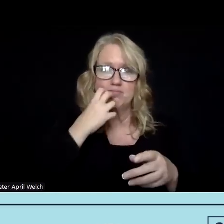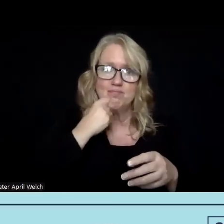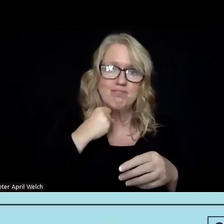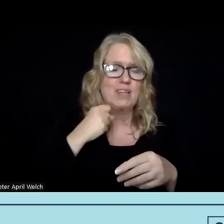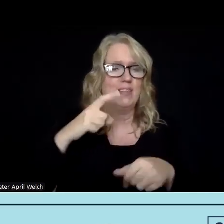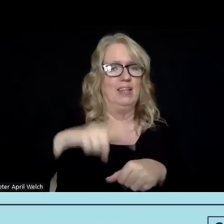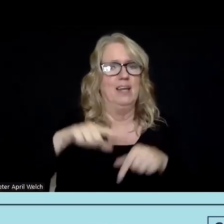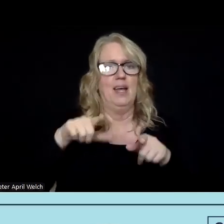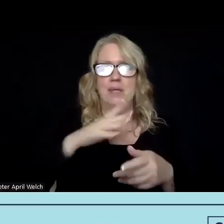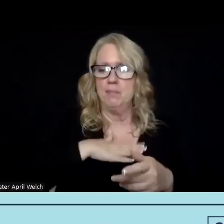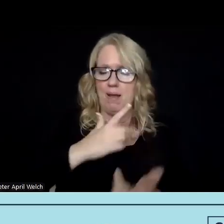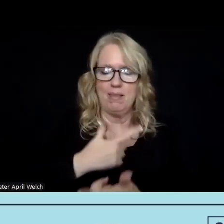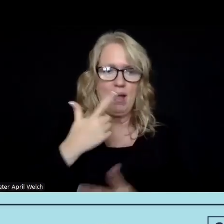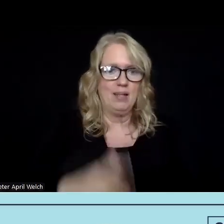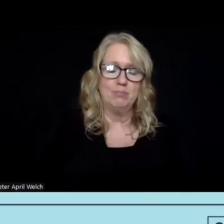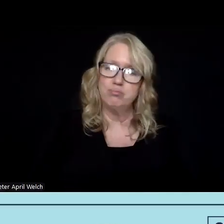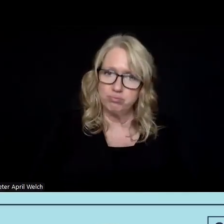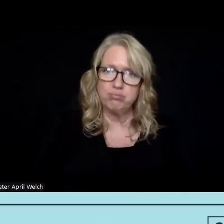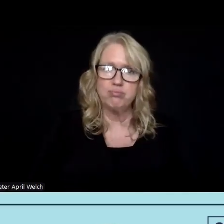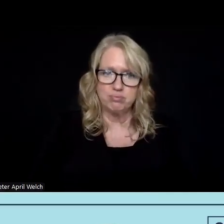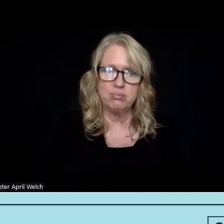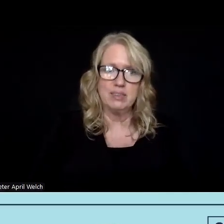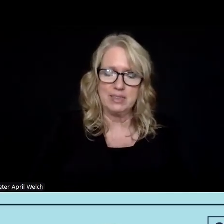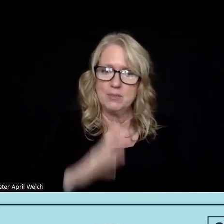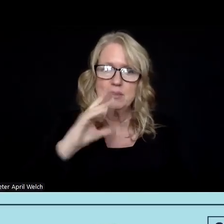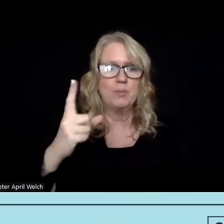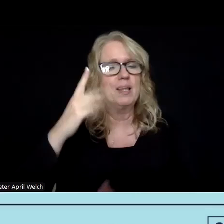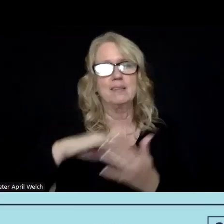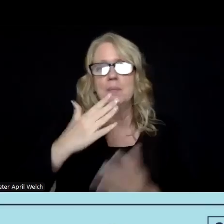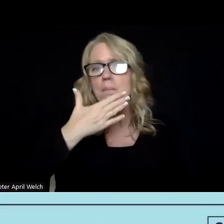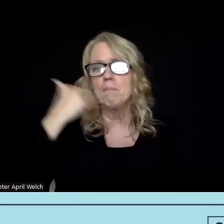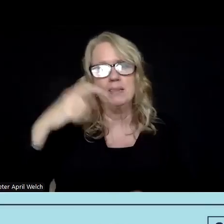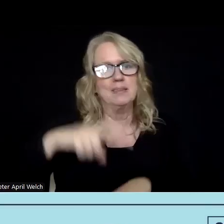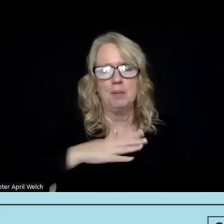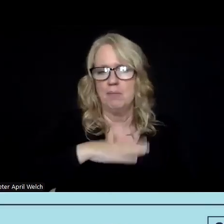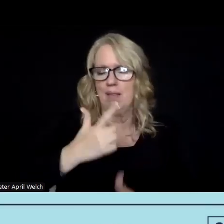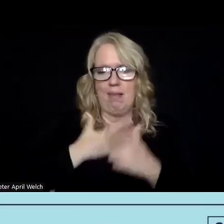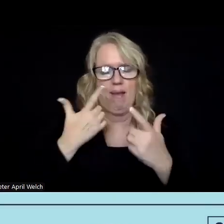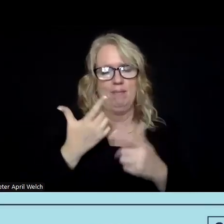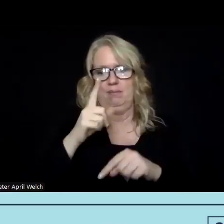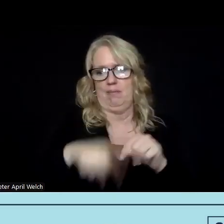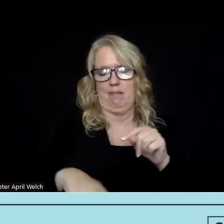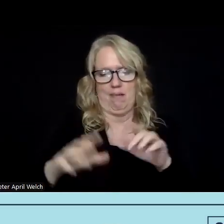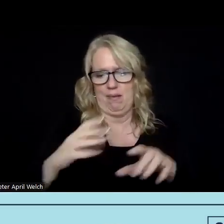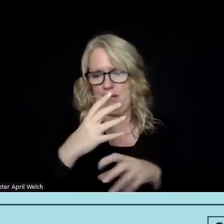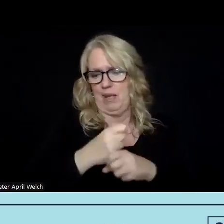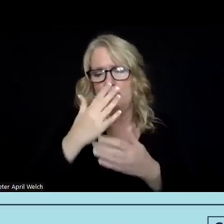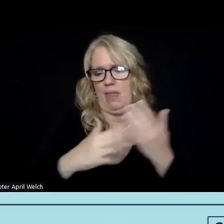life. It's just because it's hard being out. It's like still probably the best time of our lives, you know? You can't get that anywhere else.